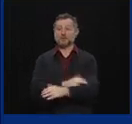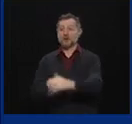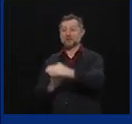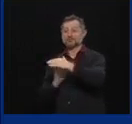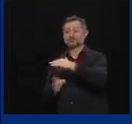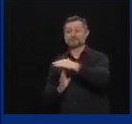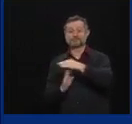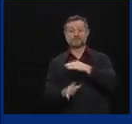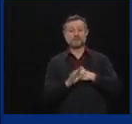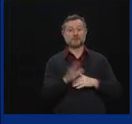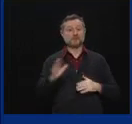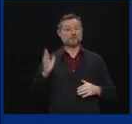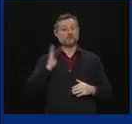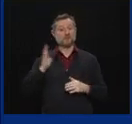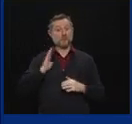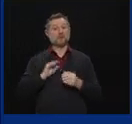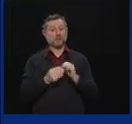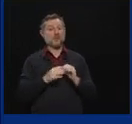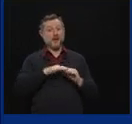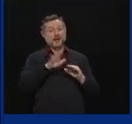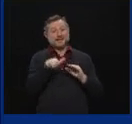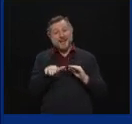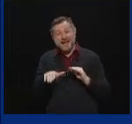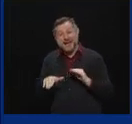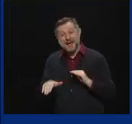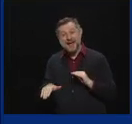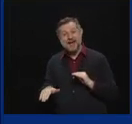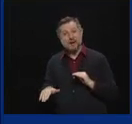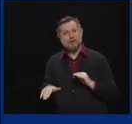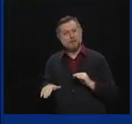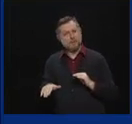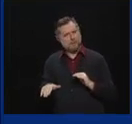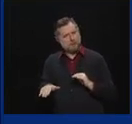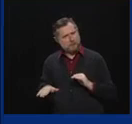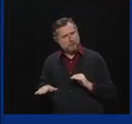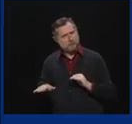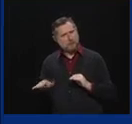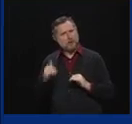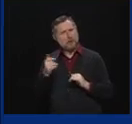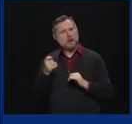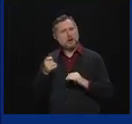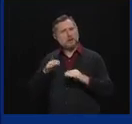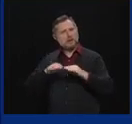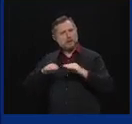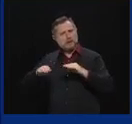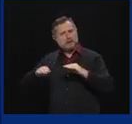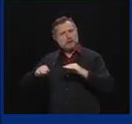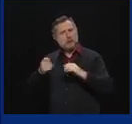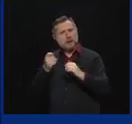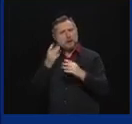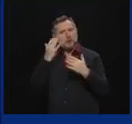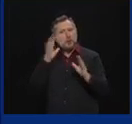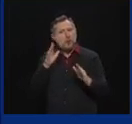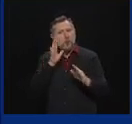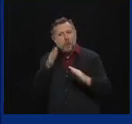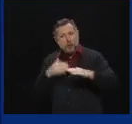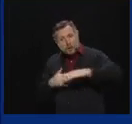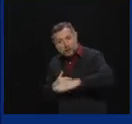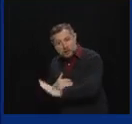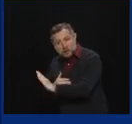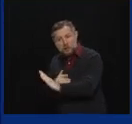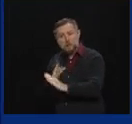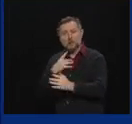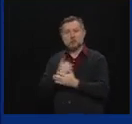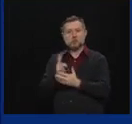the numbers were going low. You can see that number is starting to trend in the wrong direction. If it flat lines, that's one thing, but a week ago or a couple weeks ago, we